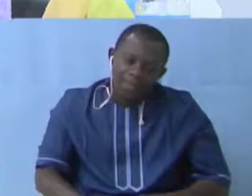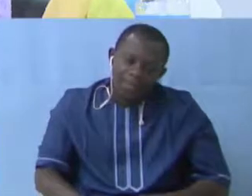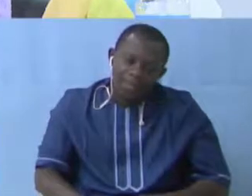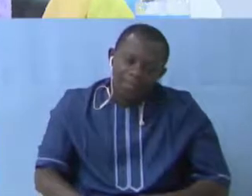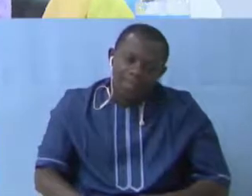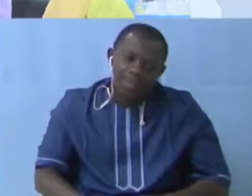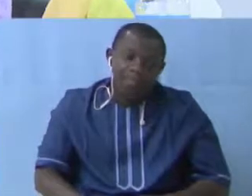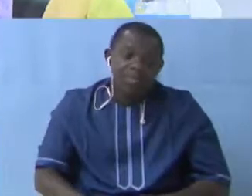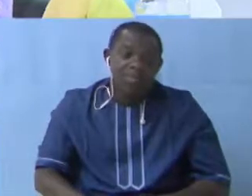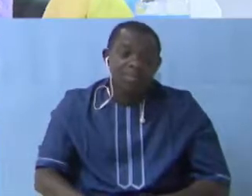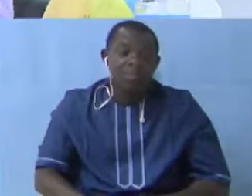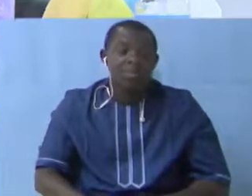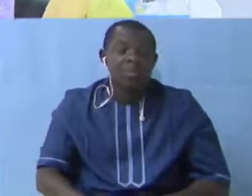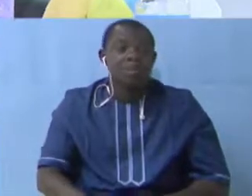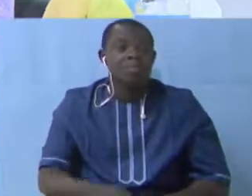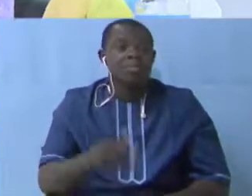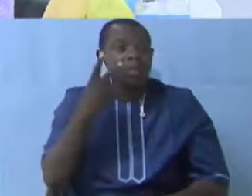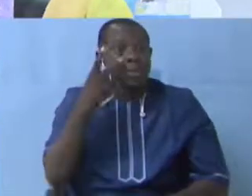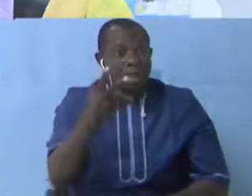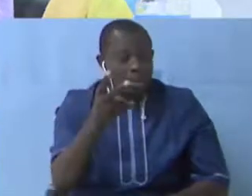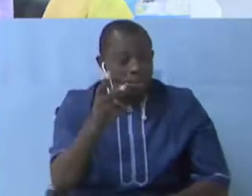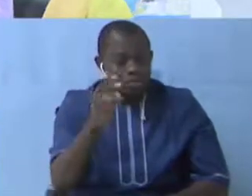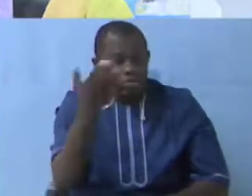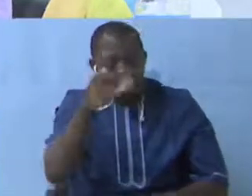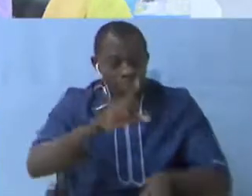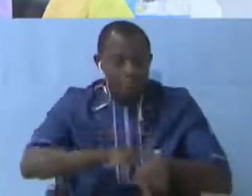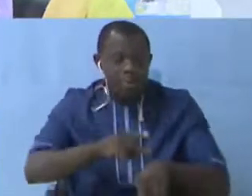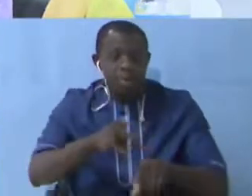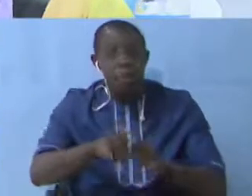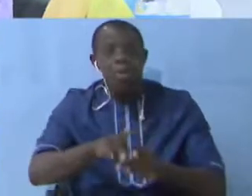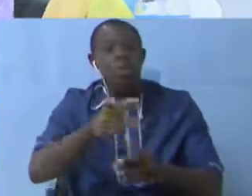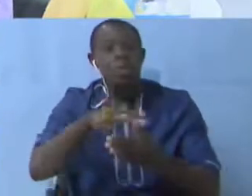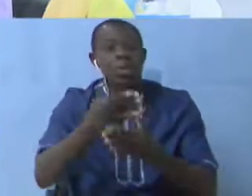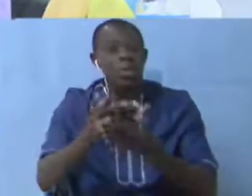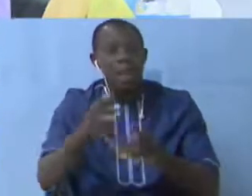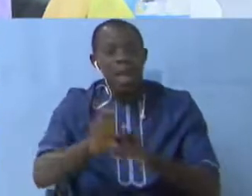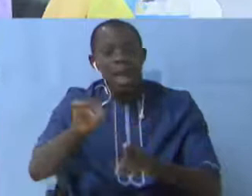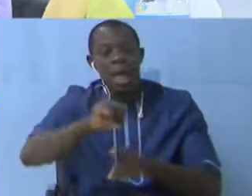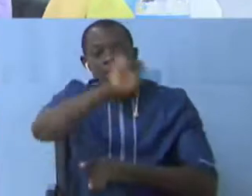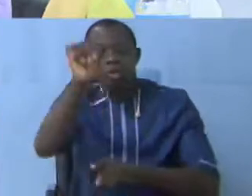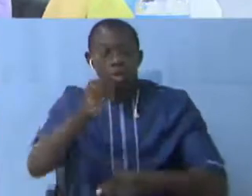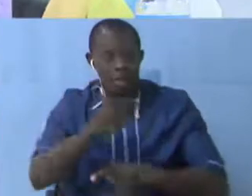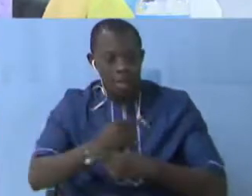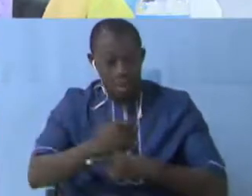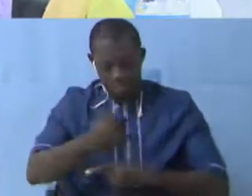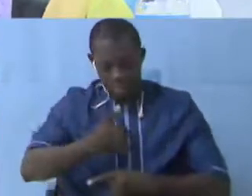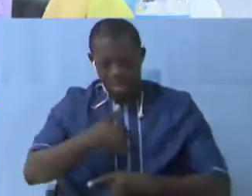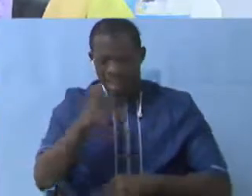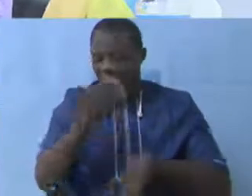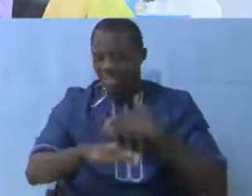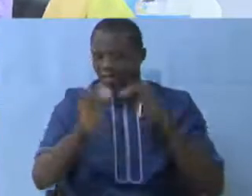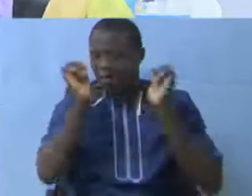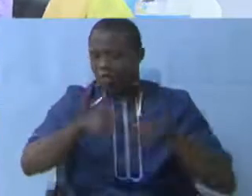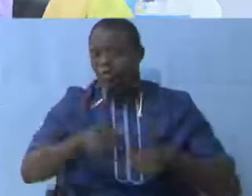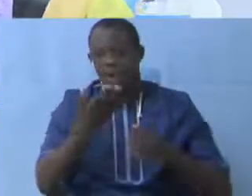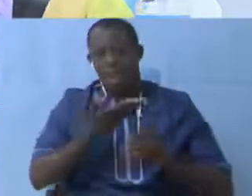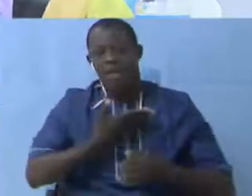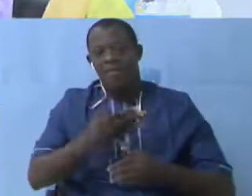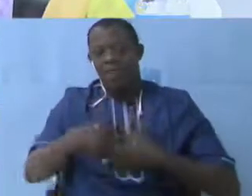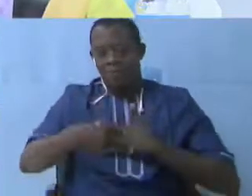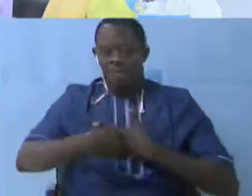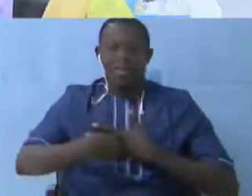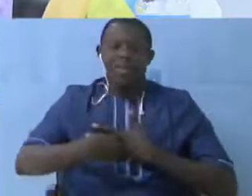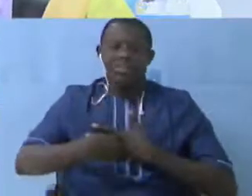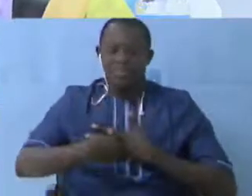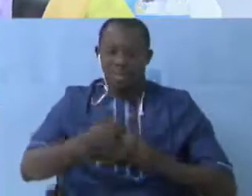You see, sometimes even within the diaspora, I was very lucky, I must say, that I've never been a victim. I've